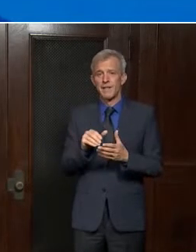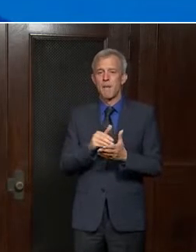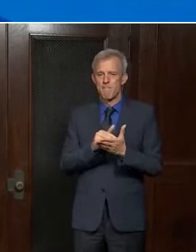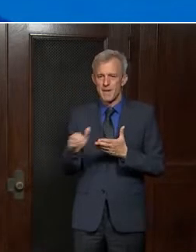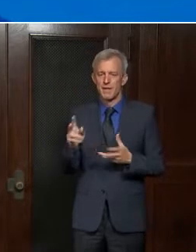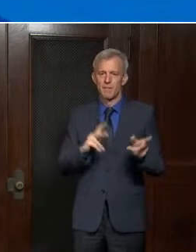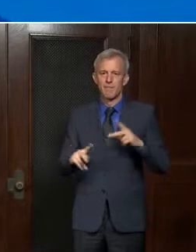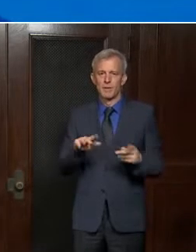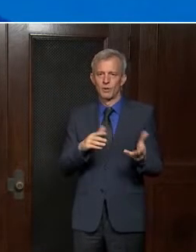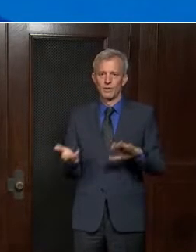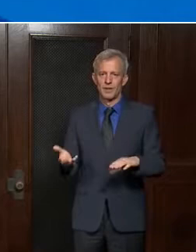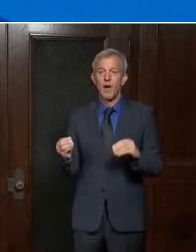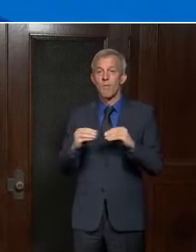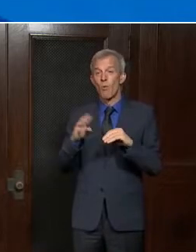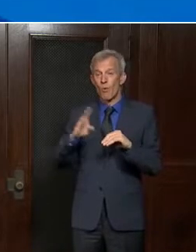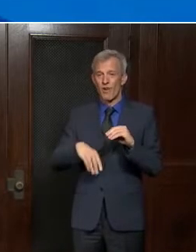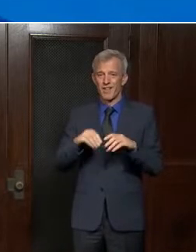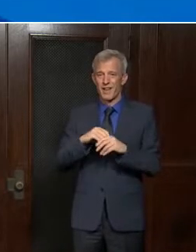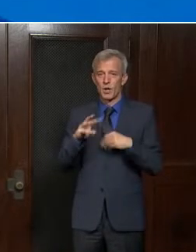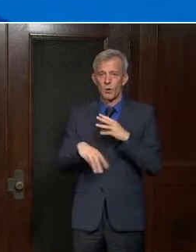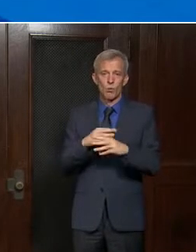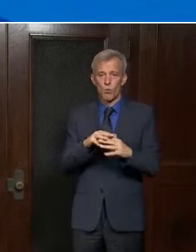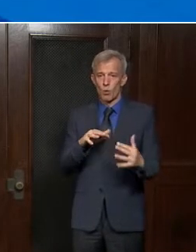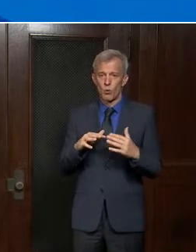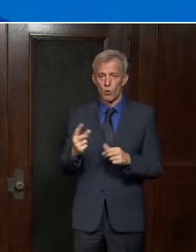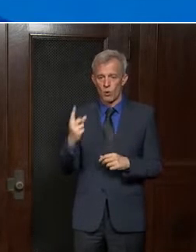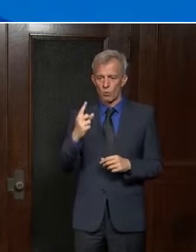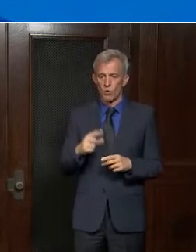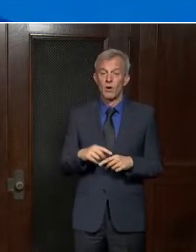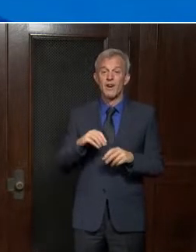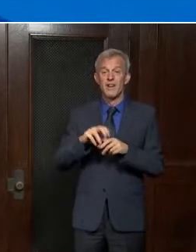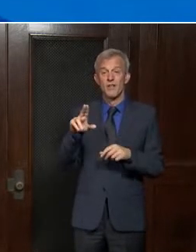I. In the US alone, the death toll is estimated to be at